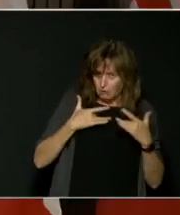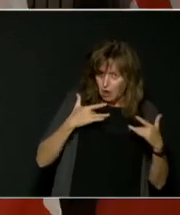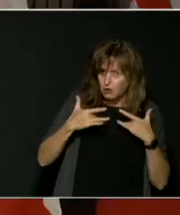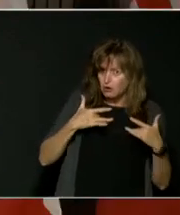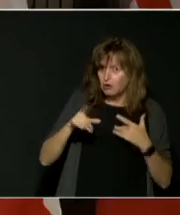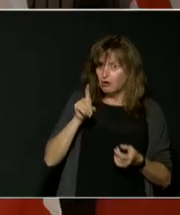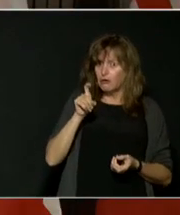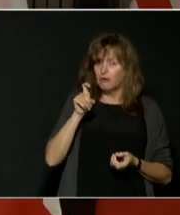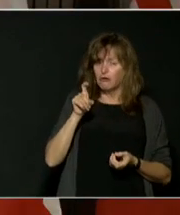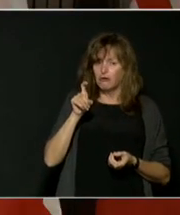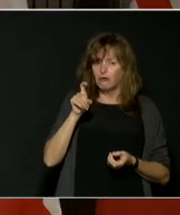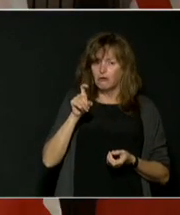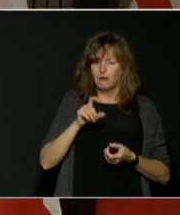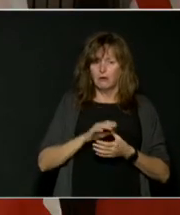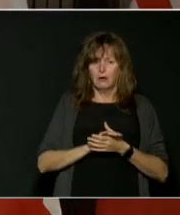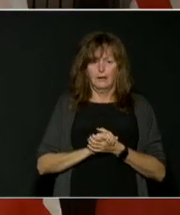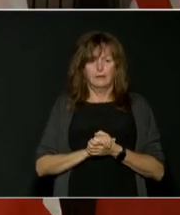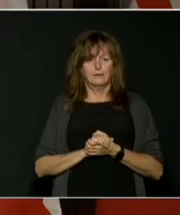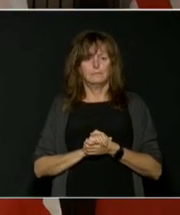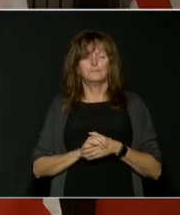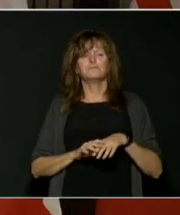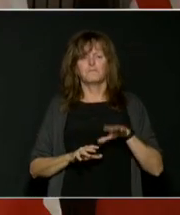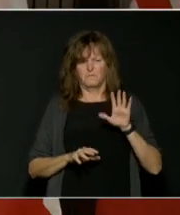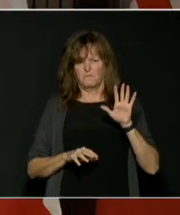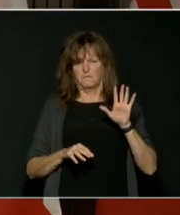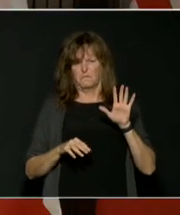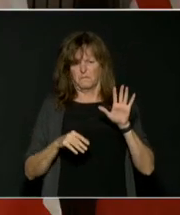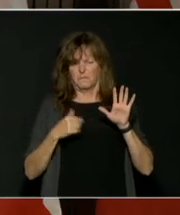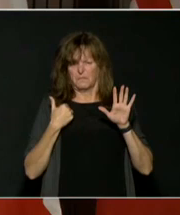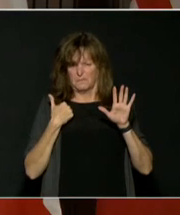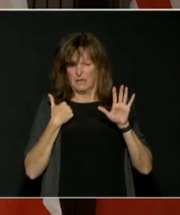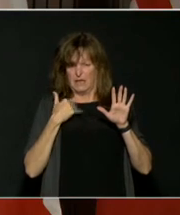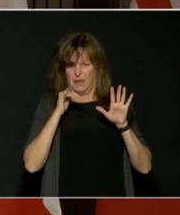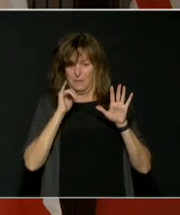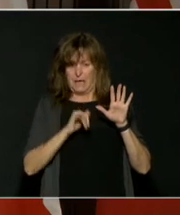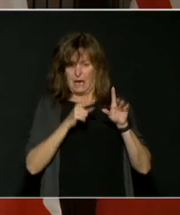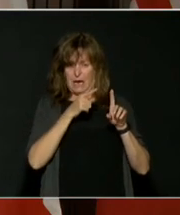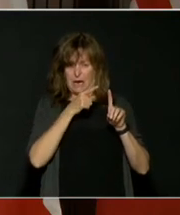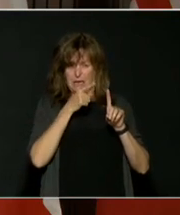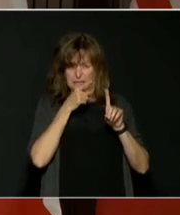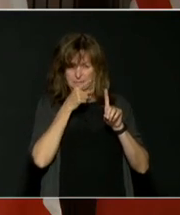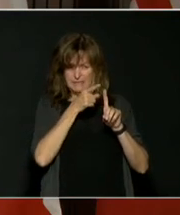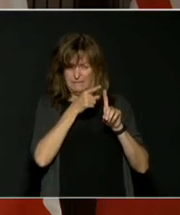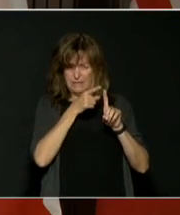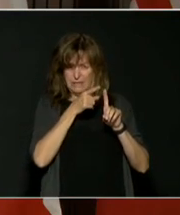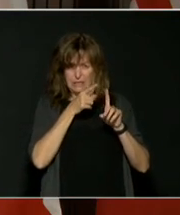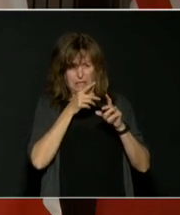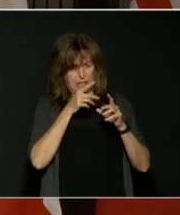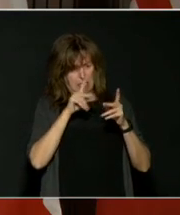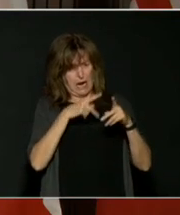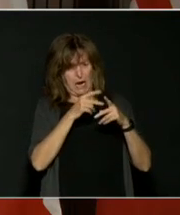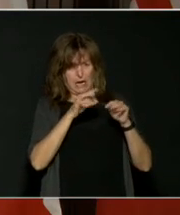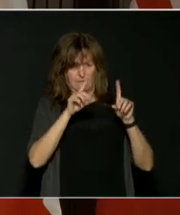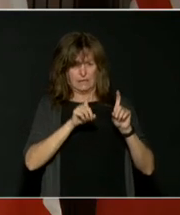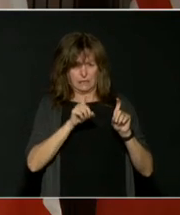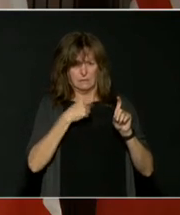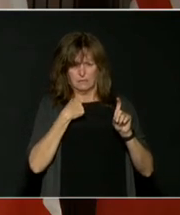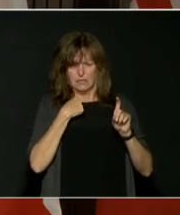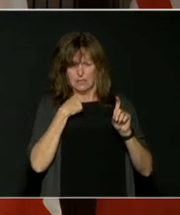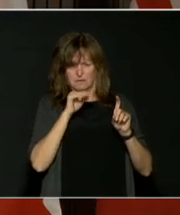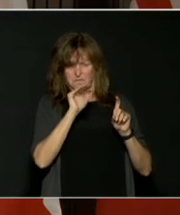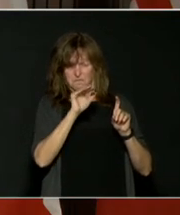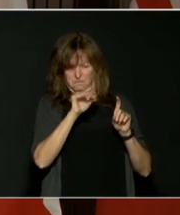I'm going to refer the question, I guess, about the specific tests to Dr. Allen, and then Mr. Anderson may want